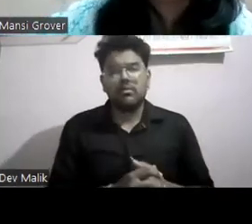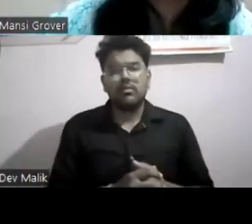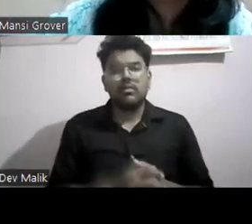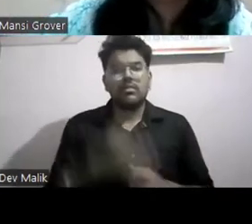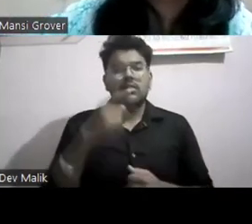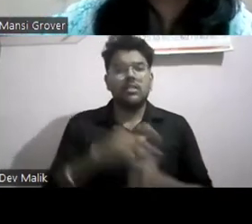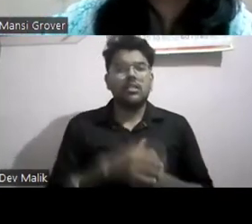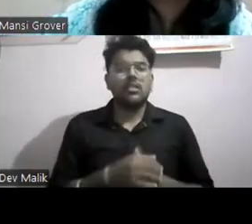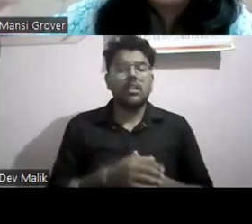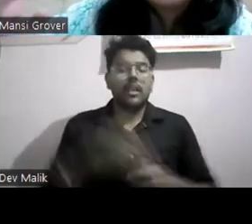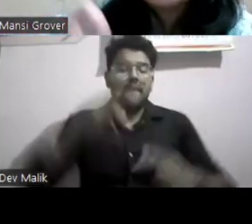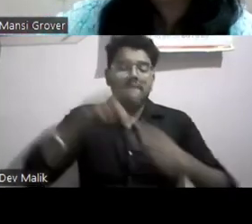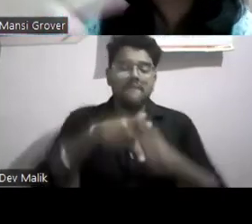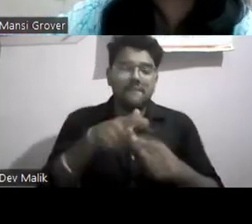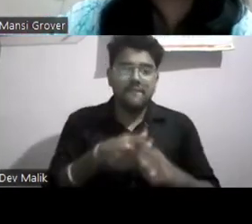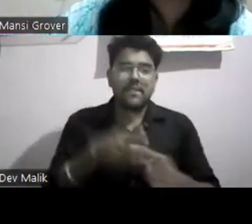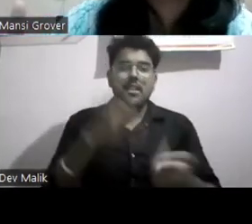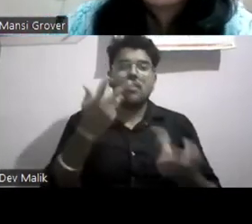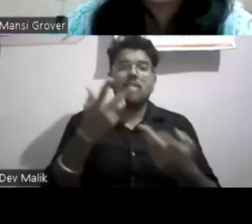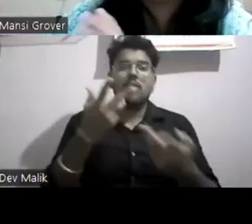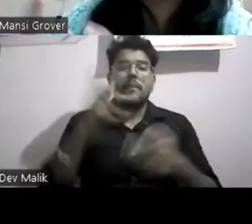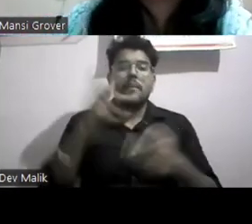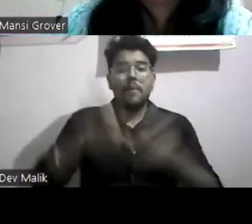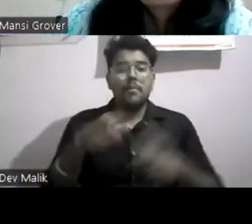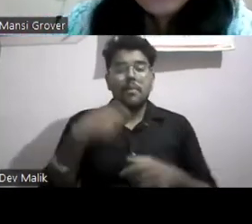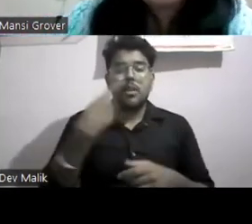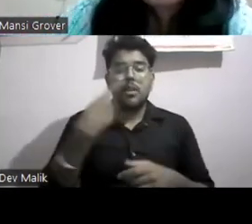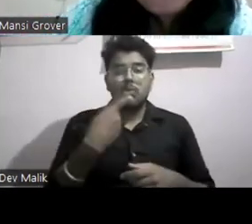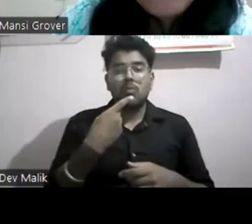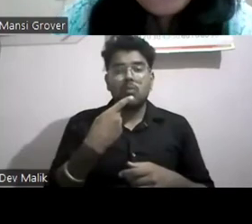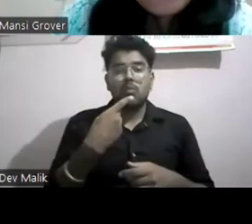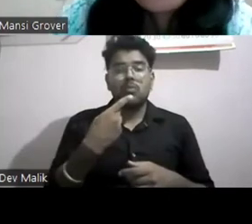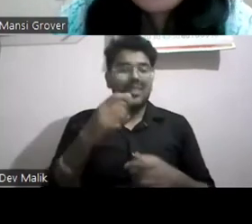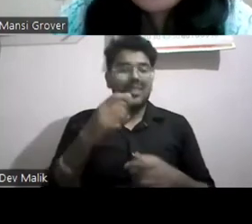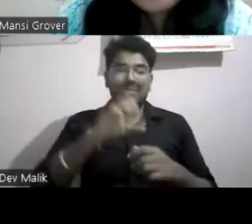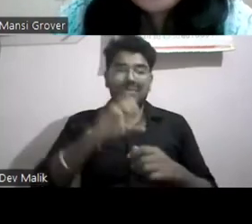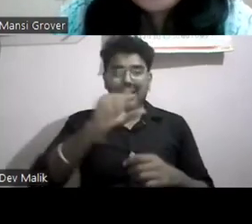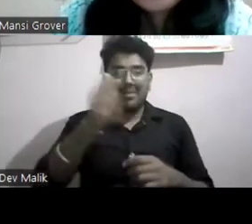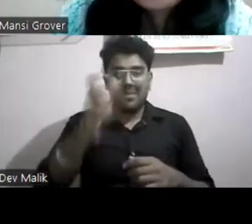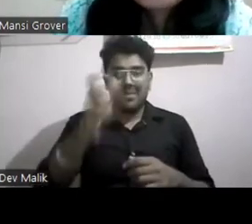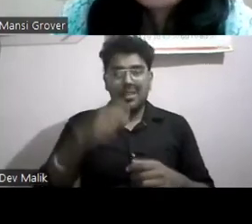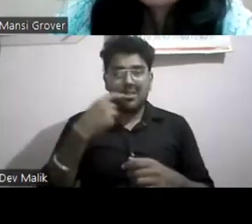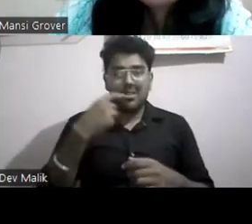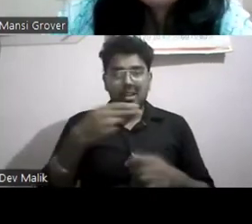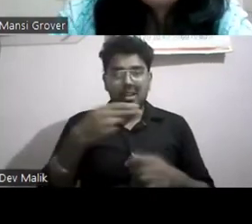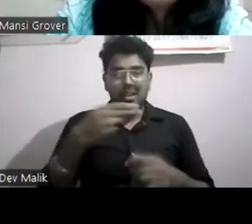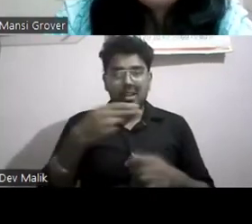to help this person get his wife back.